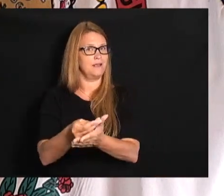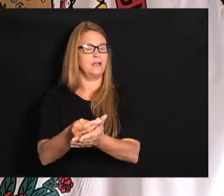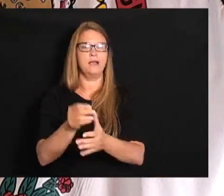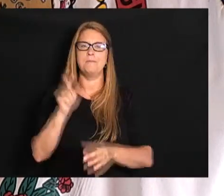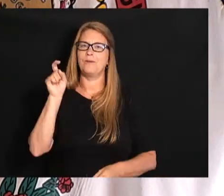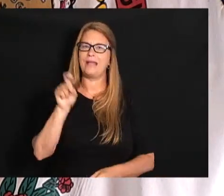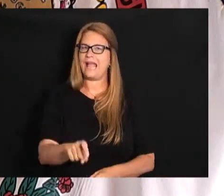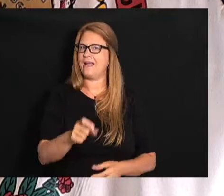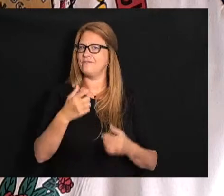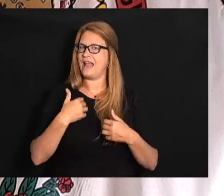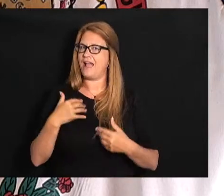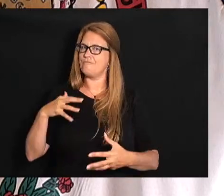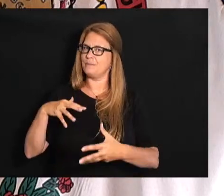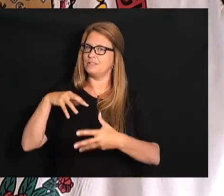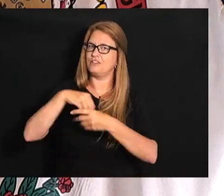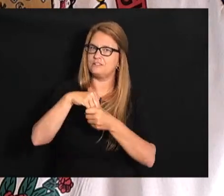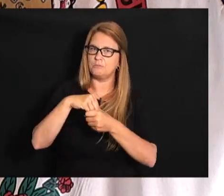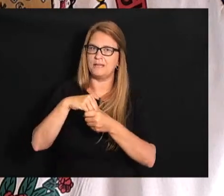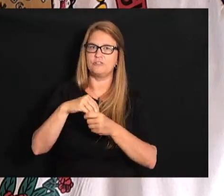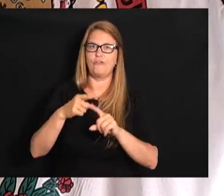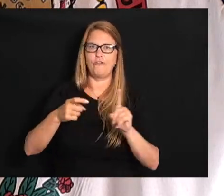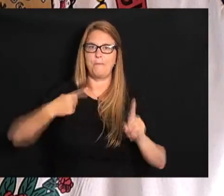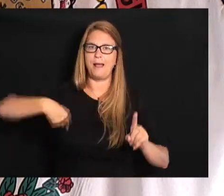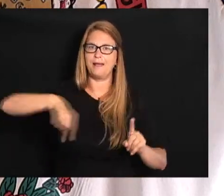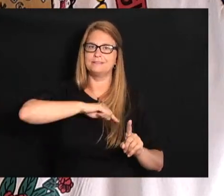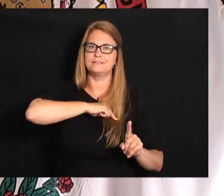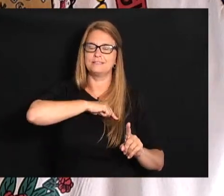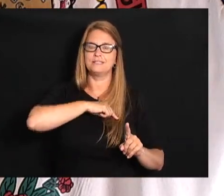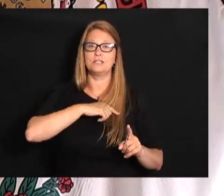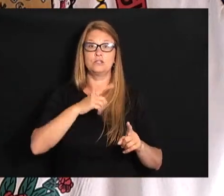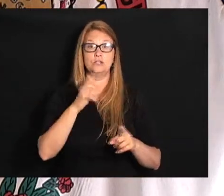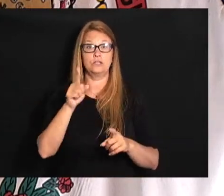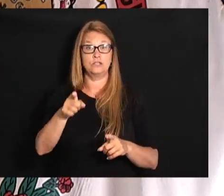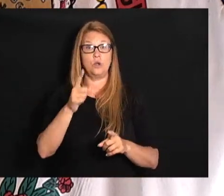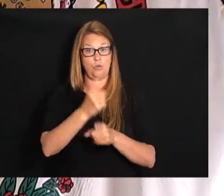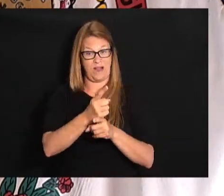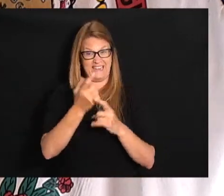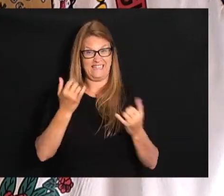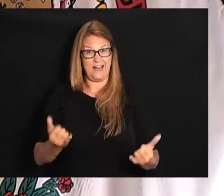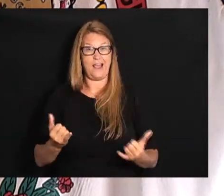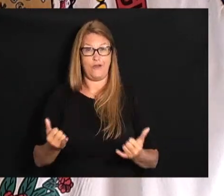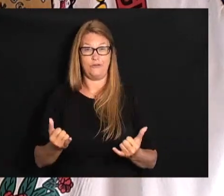have participation on our part. So right this second,